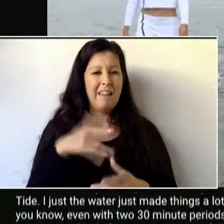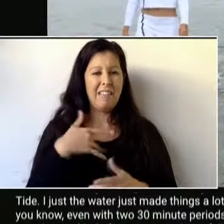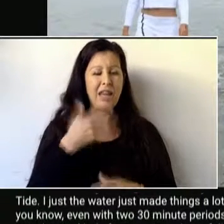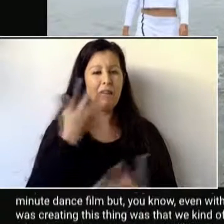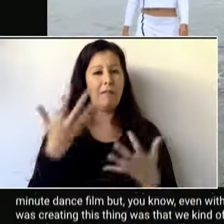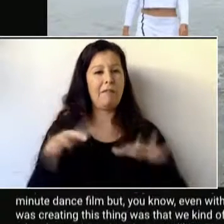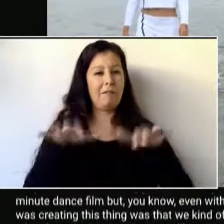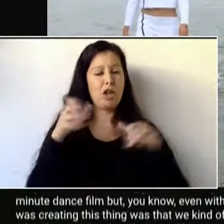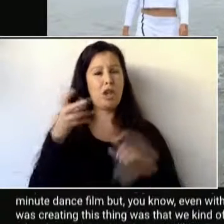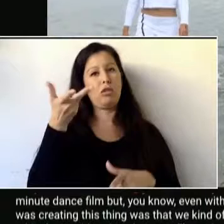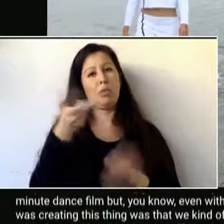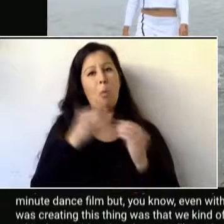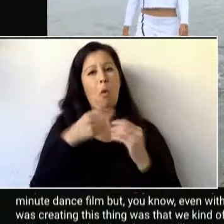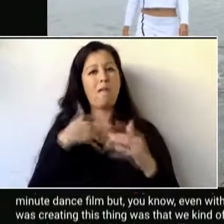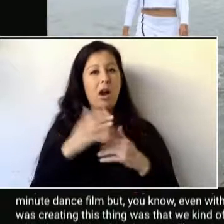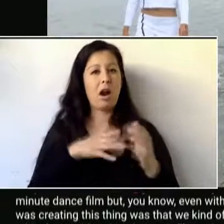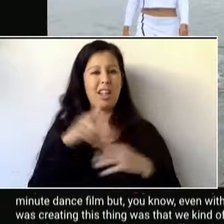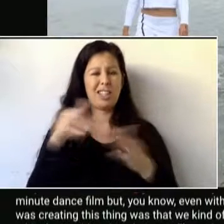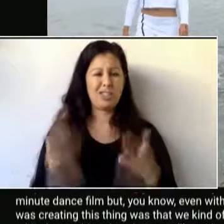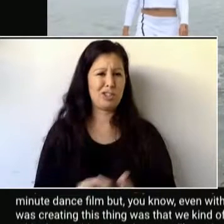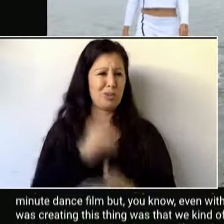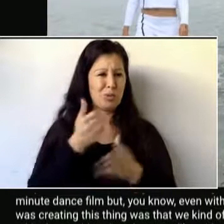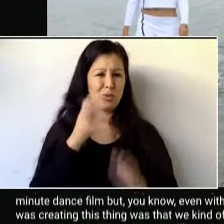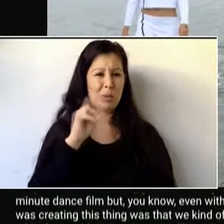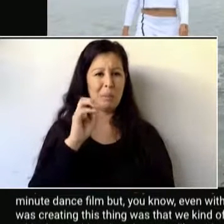such a new medium.